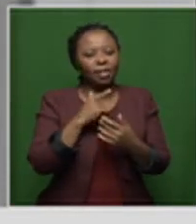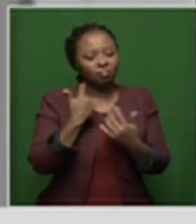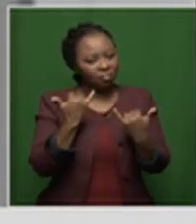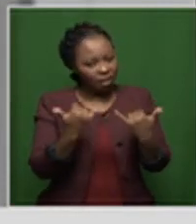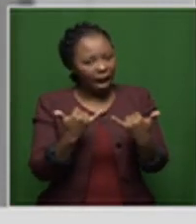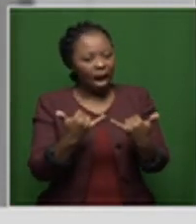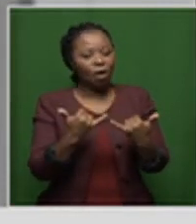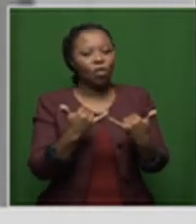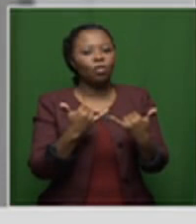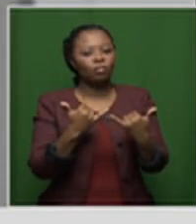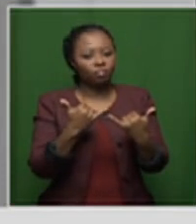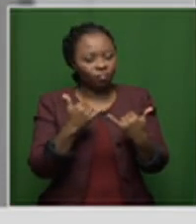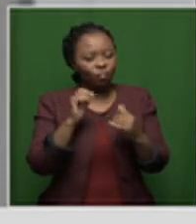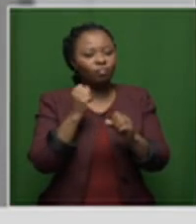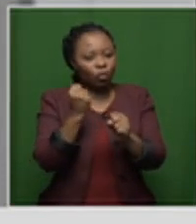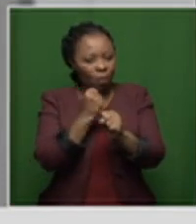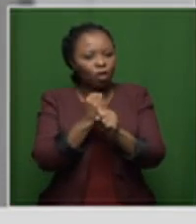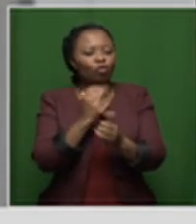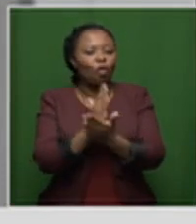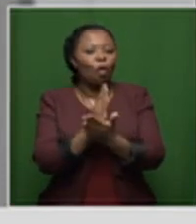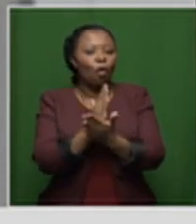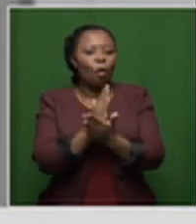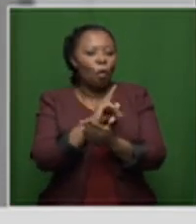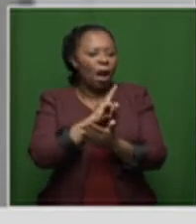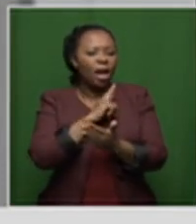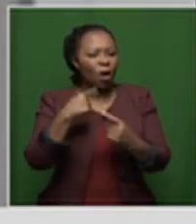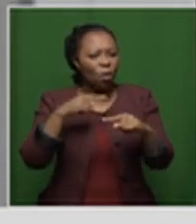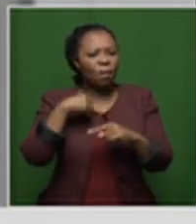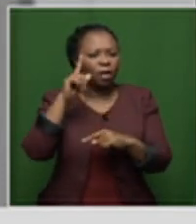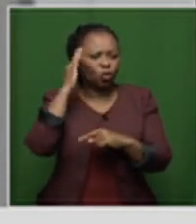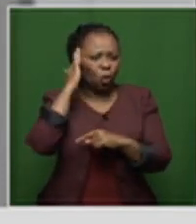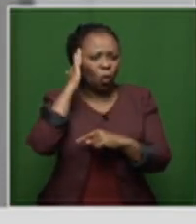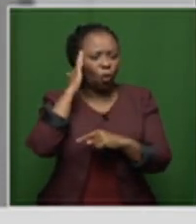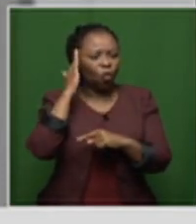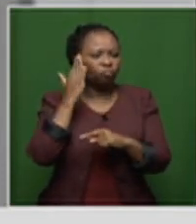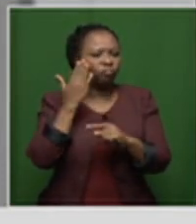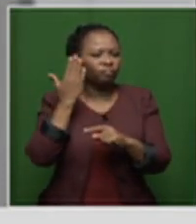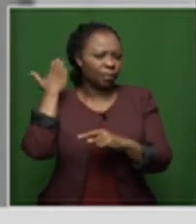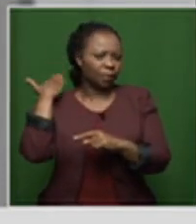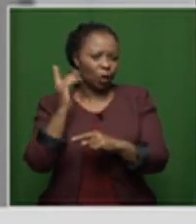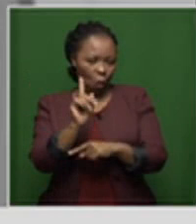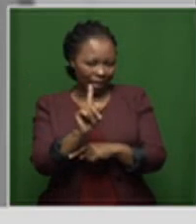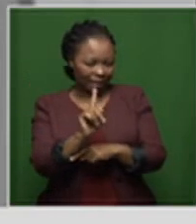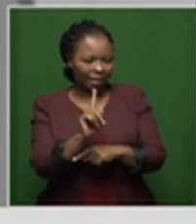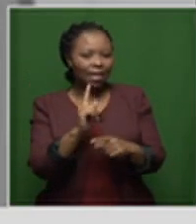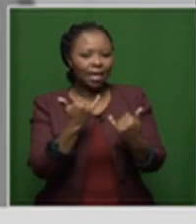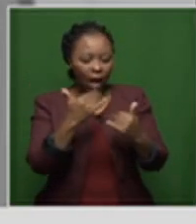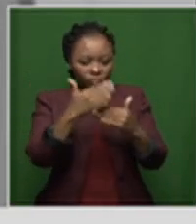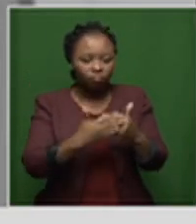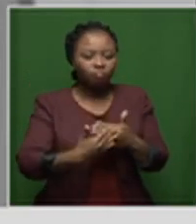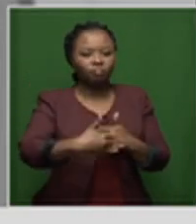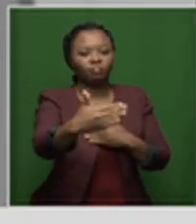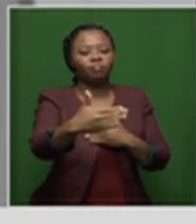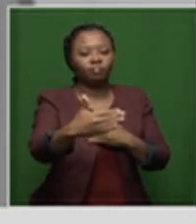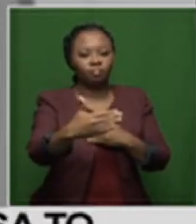renewal, of going back there to relive that, because we need to know where we come from so that we can chart the way forward and remove